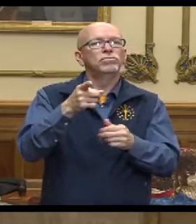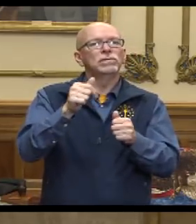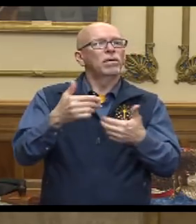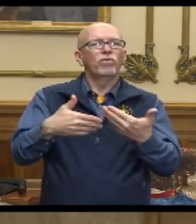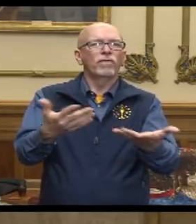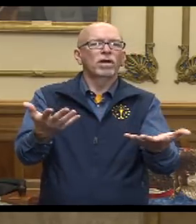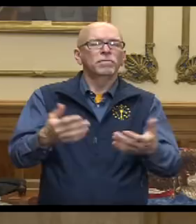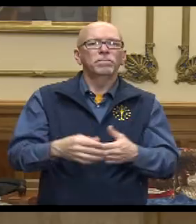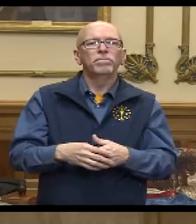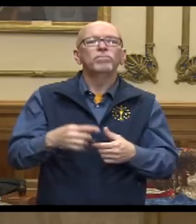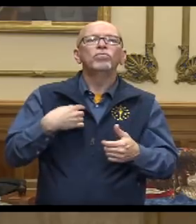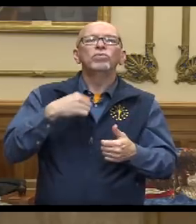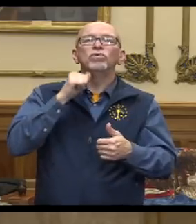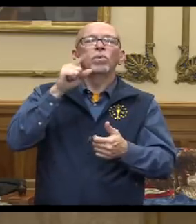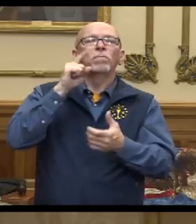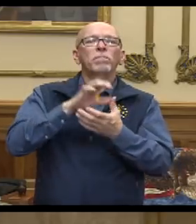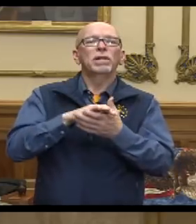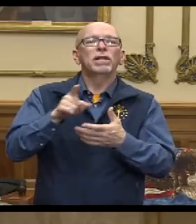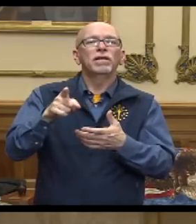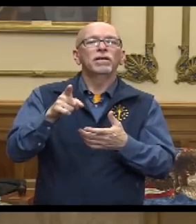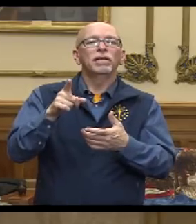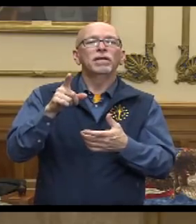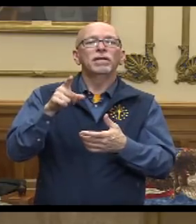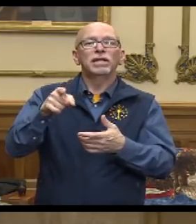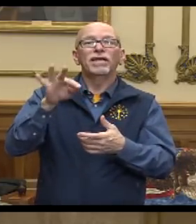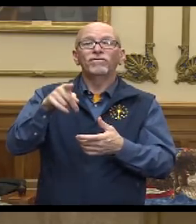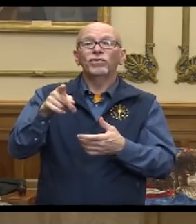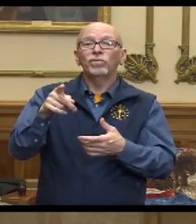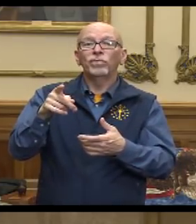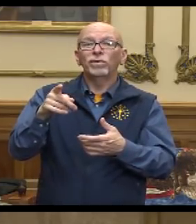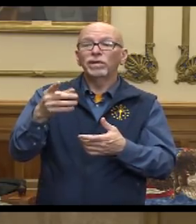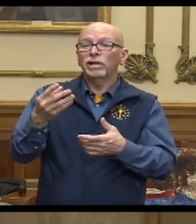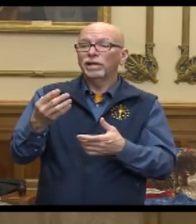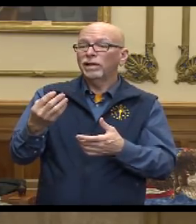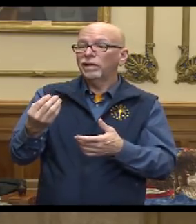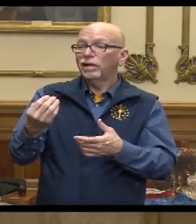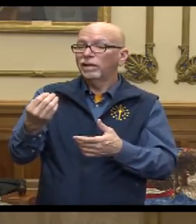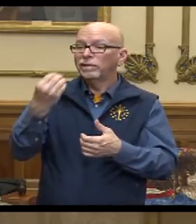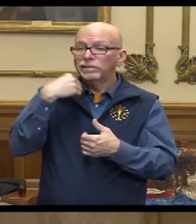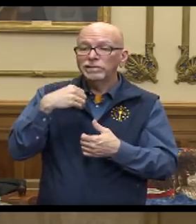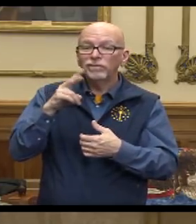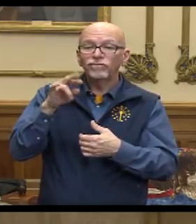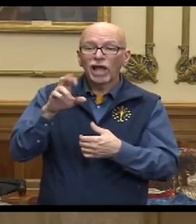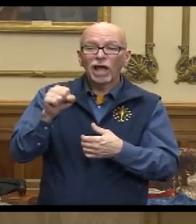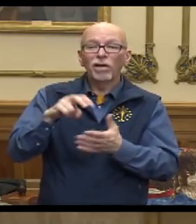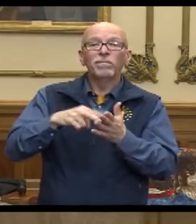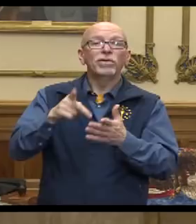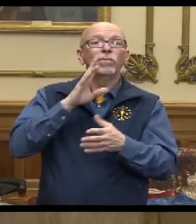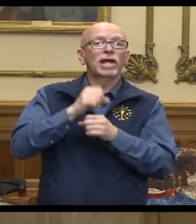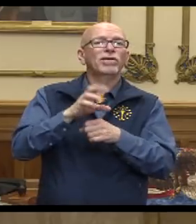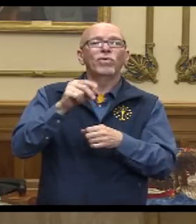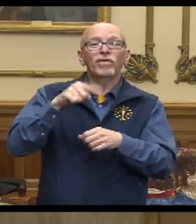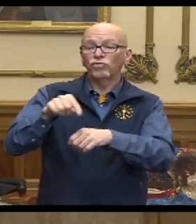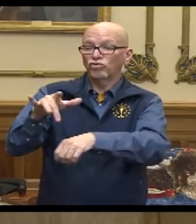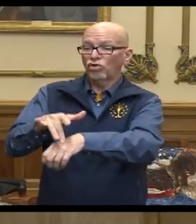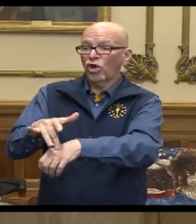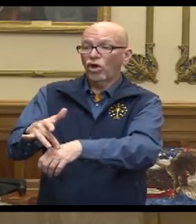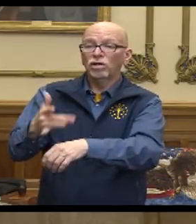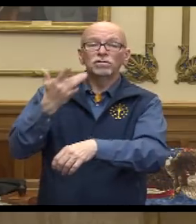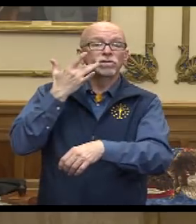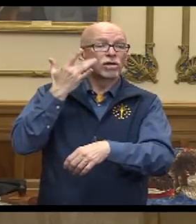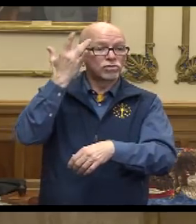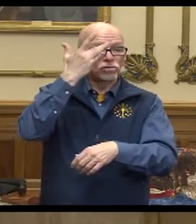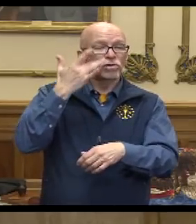on from there. We don't believe that by eating the virus, that's not how you're going to get it. It really is if you touch something and then touch your face or touch your